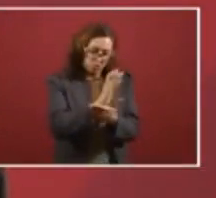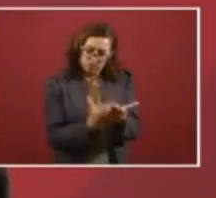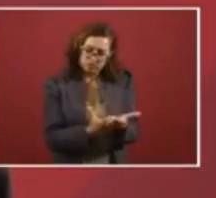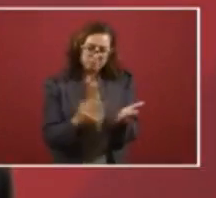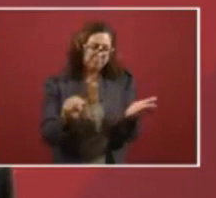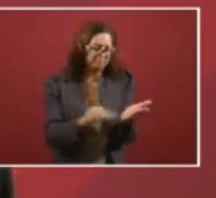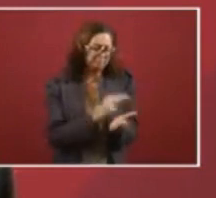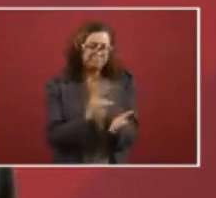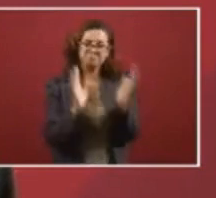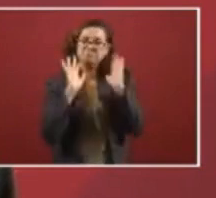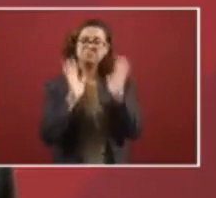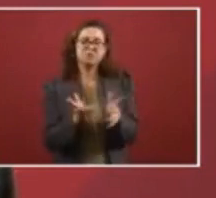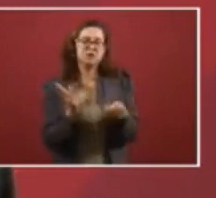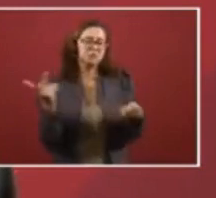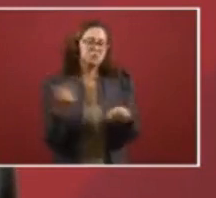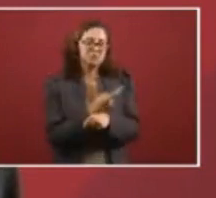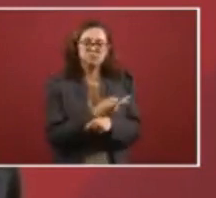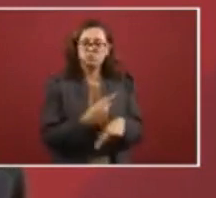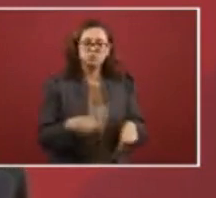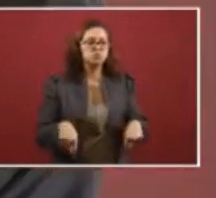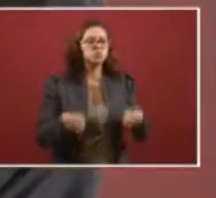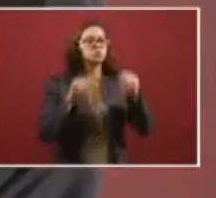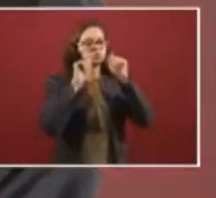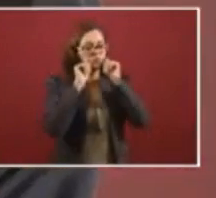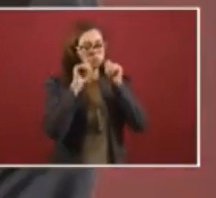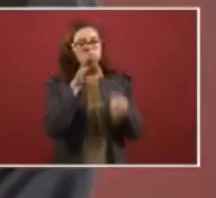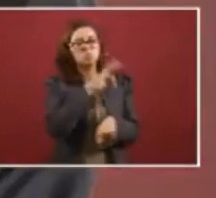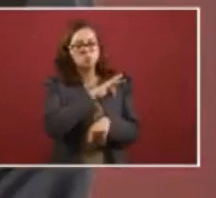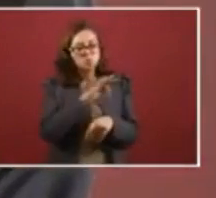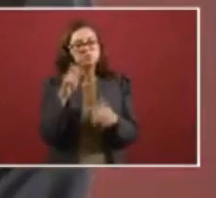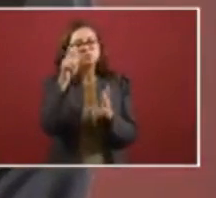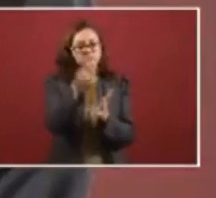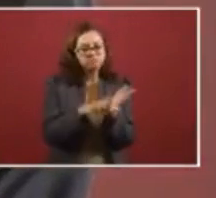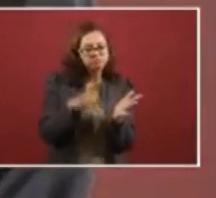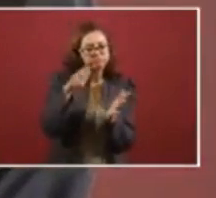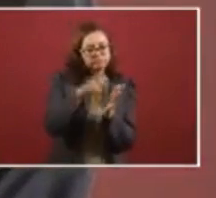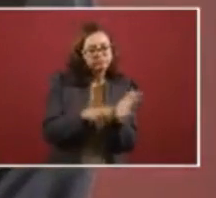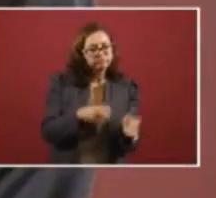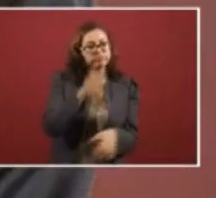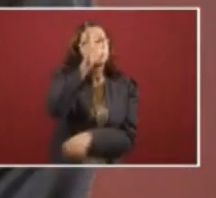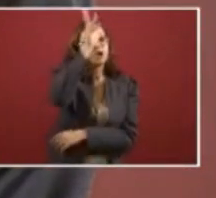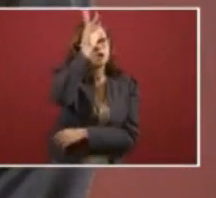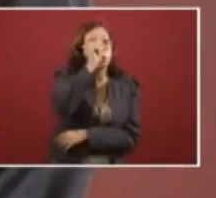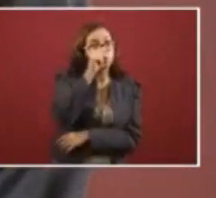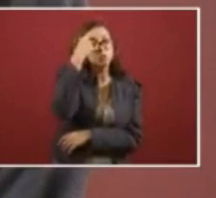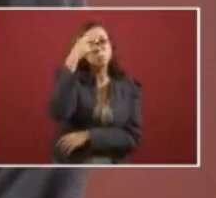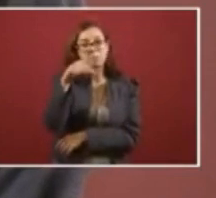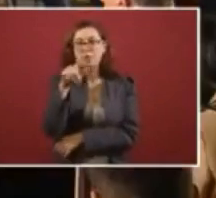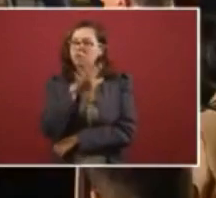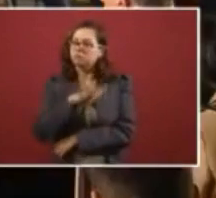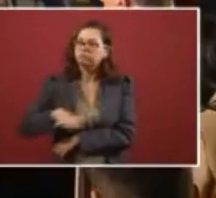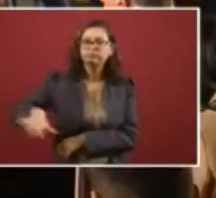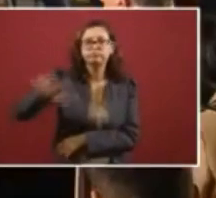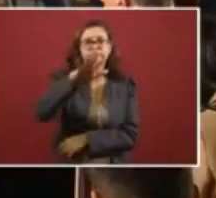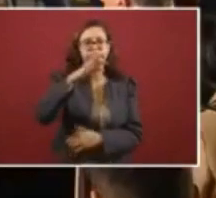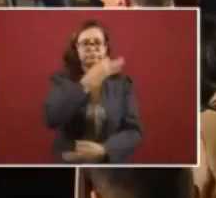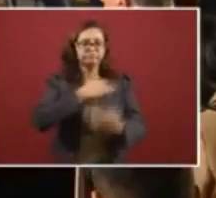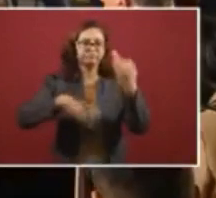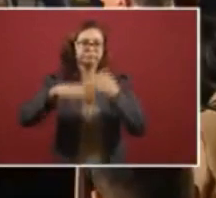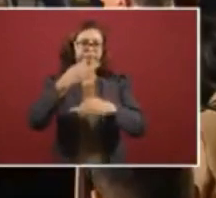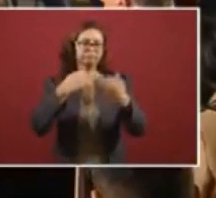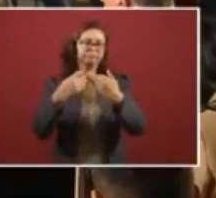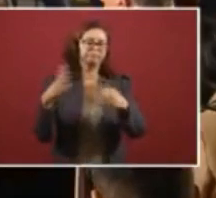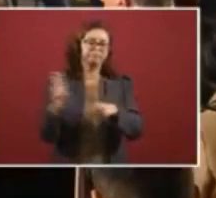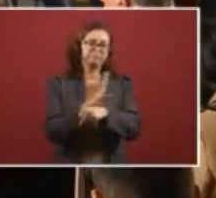the legal commitments and try to come to an agreement that would benefit everyone.